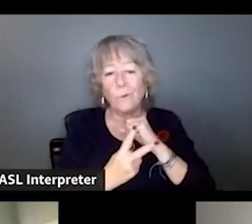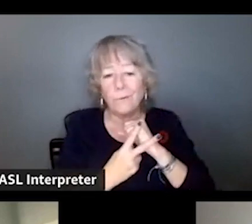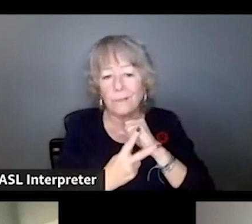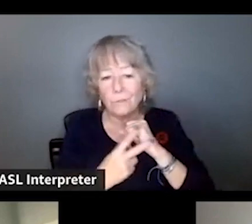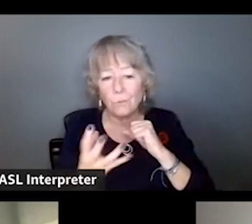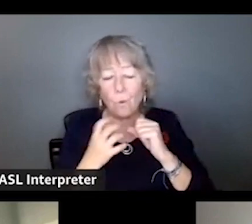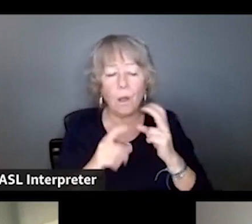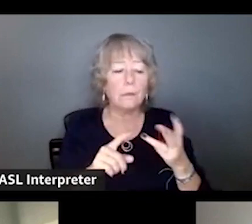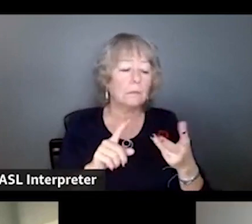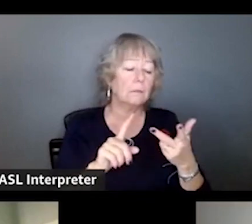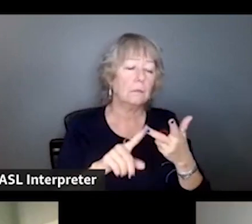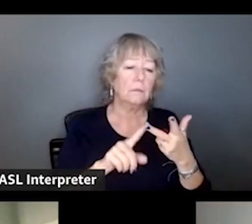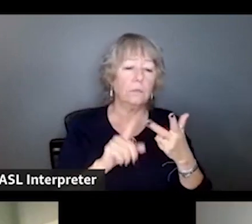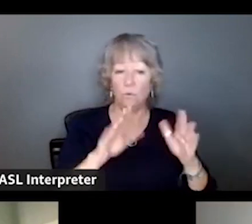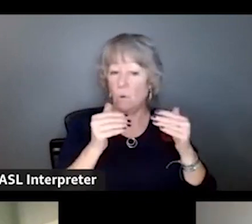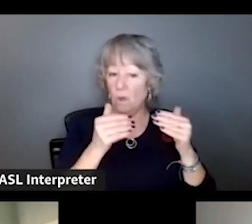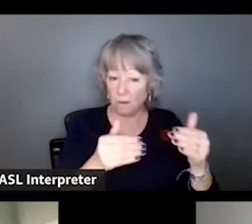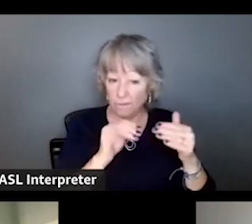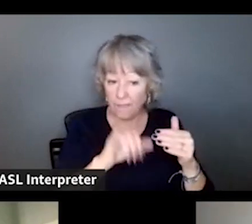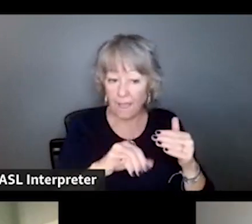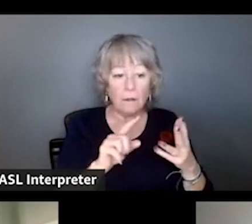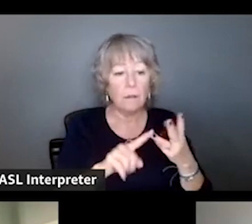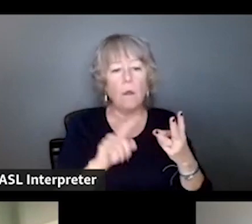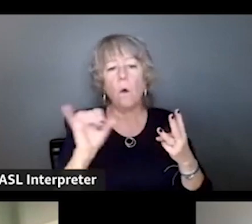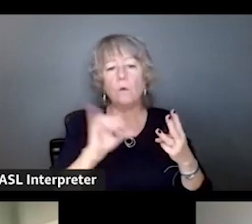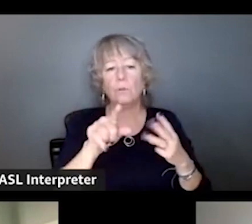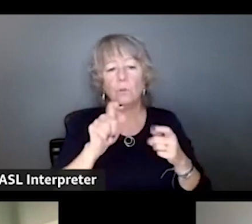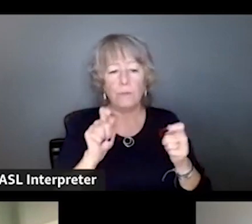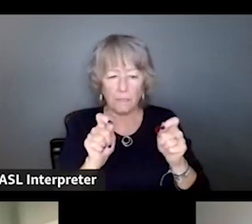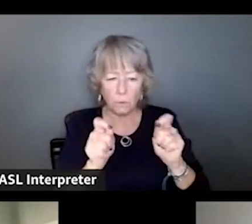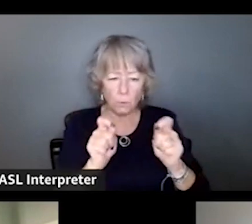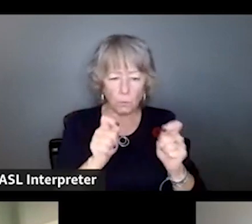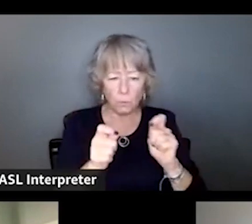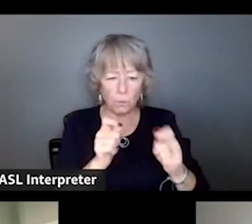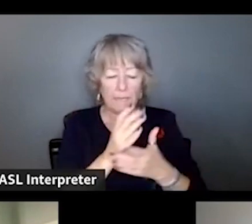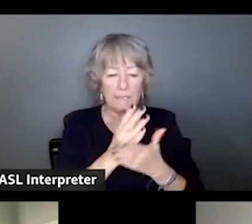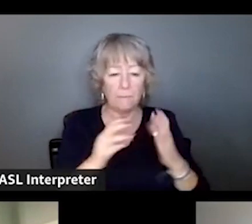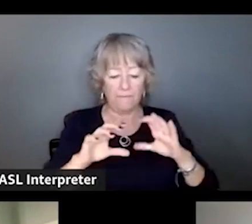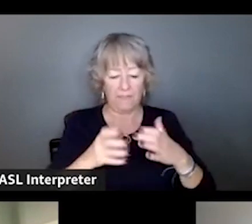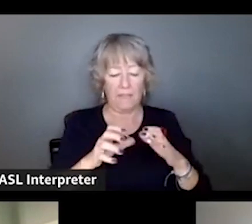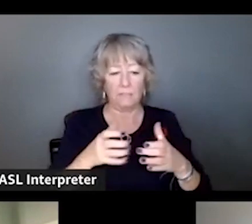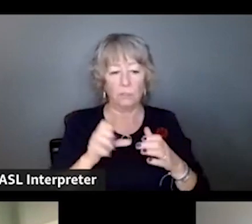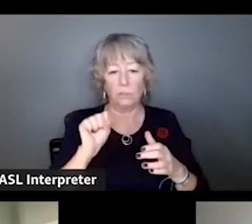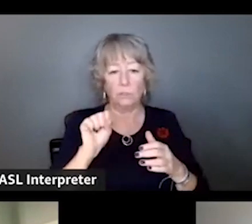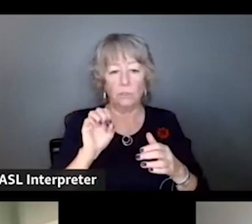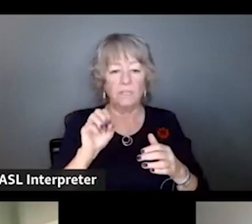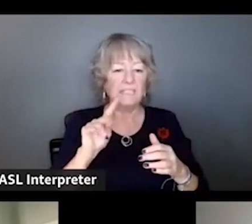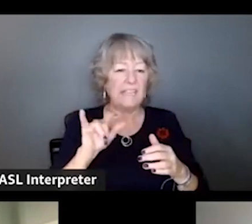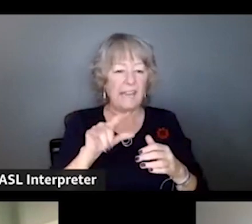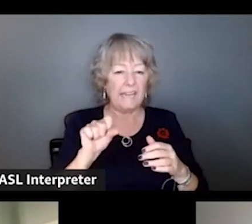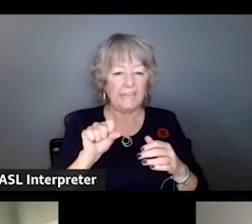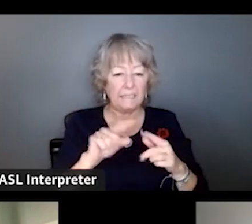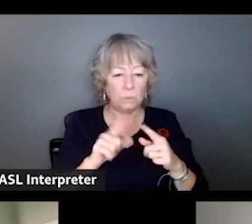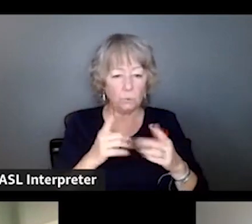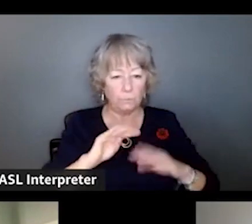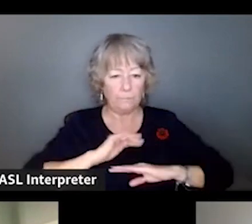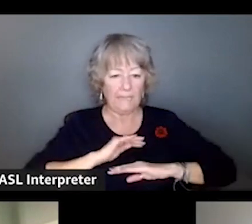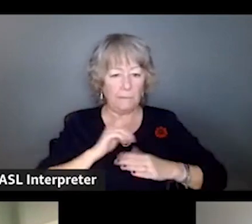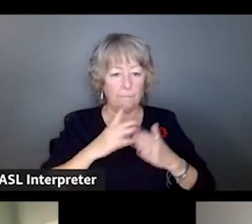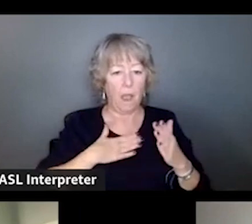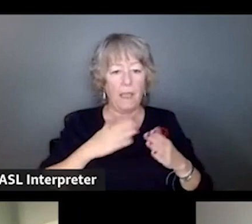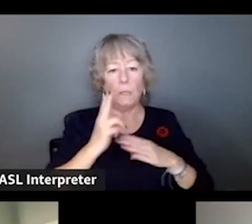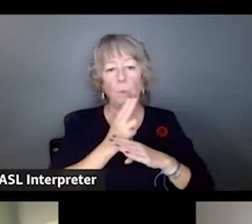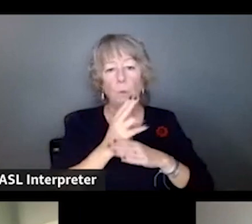and you can go ahead with that. And you can also basically tune some of the cluster settings to meet your use case